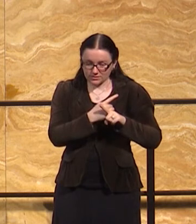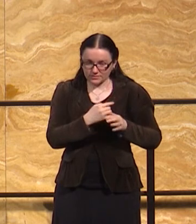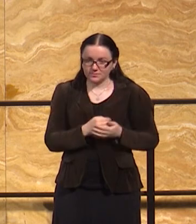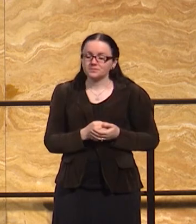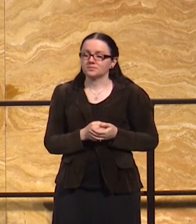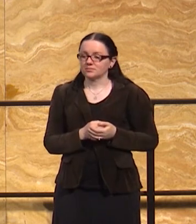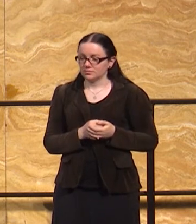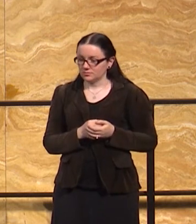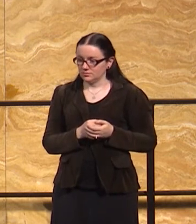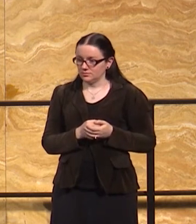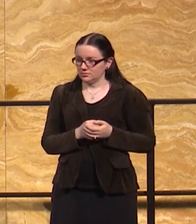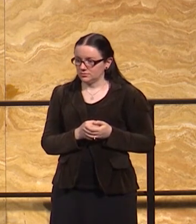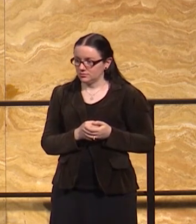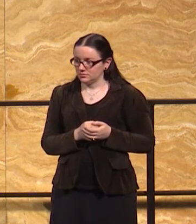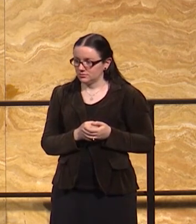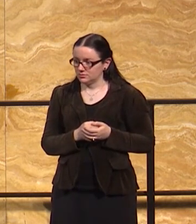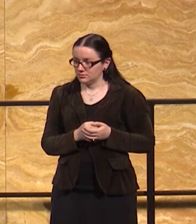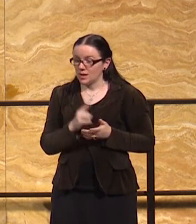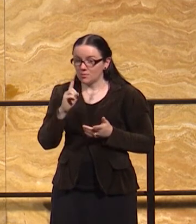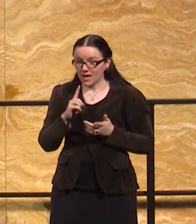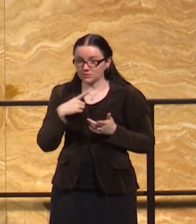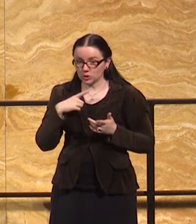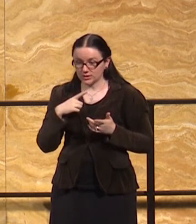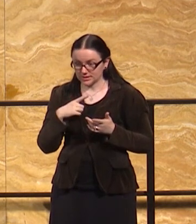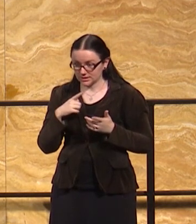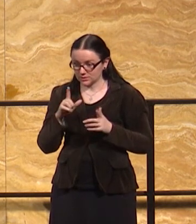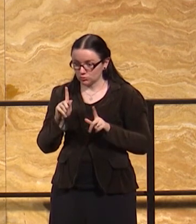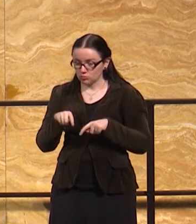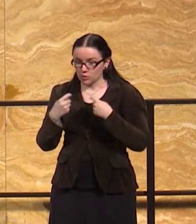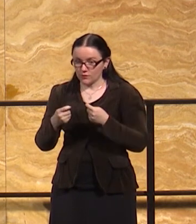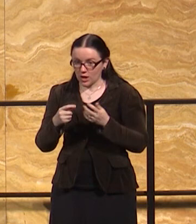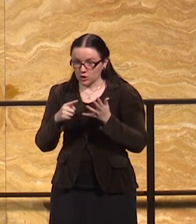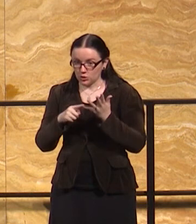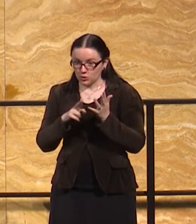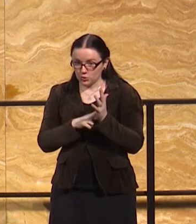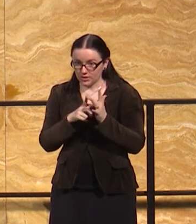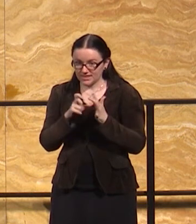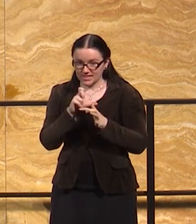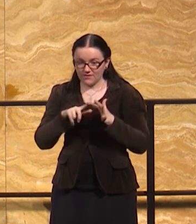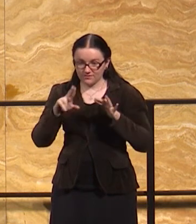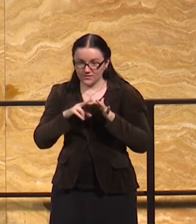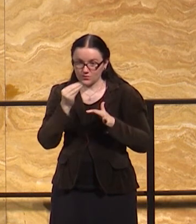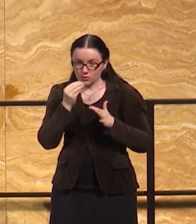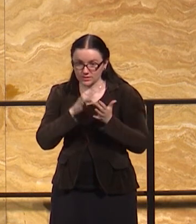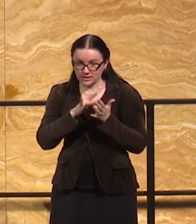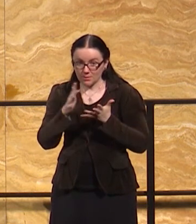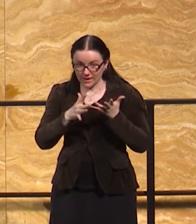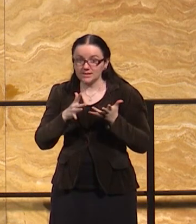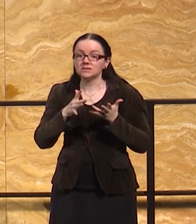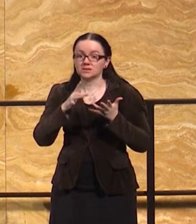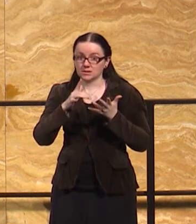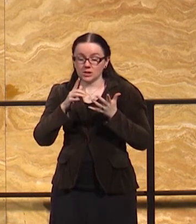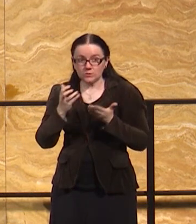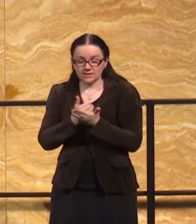Many tens of thousands more would have died if it were not for the presence of the UN on the ground. So